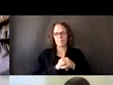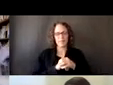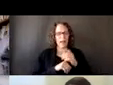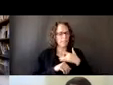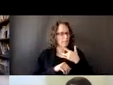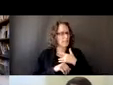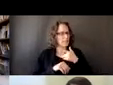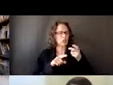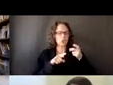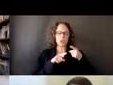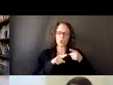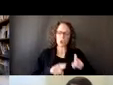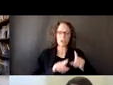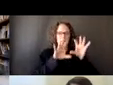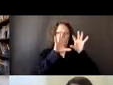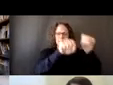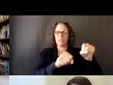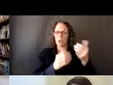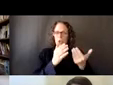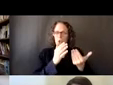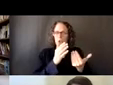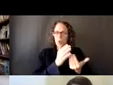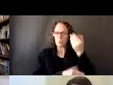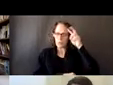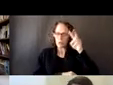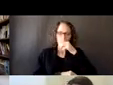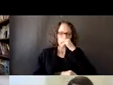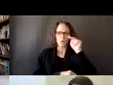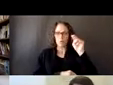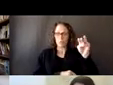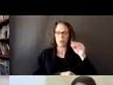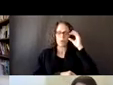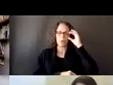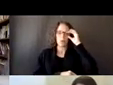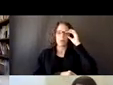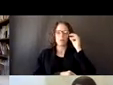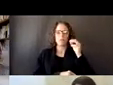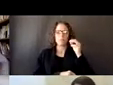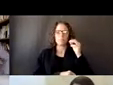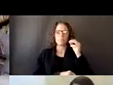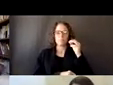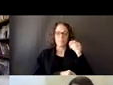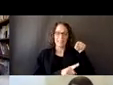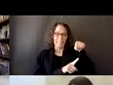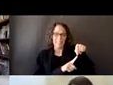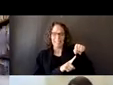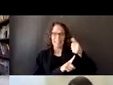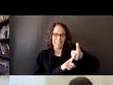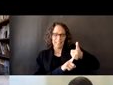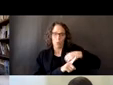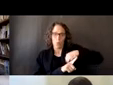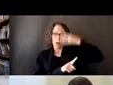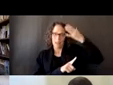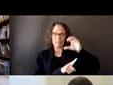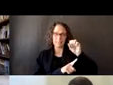New Mexico, he had been caught. This was an Anglo settler. He had been caught trying to take over New Mexico. He